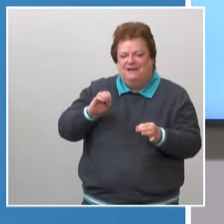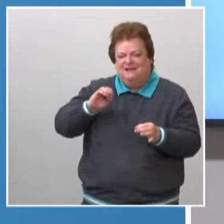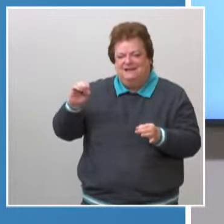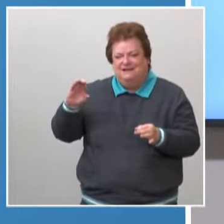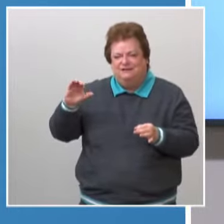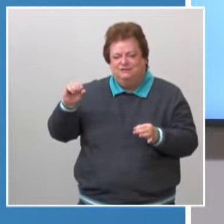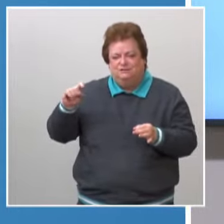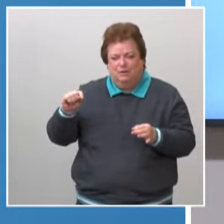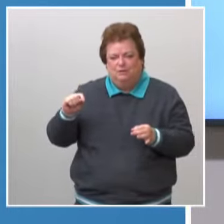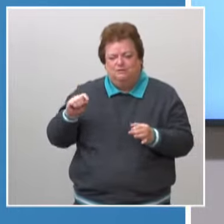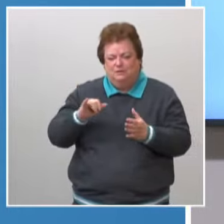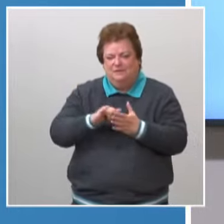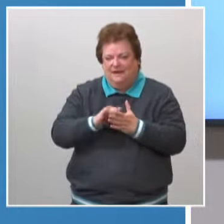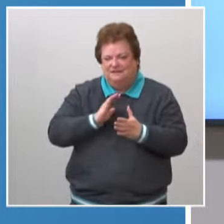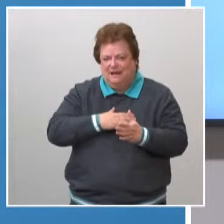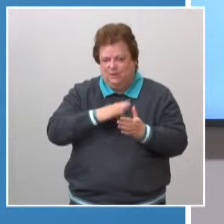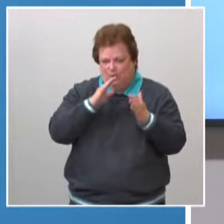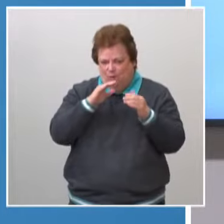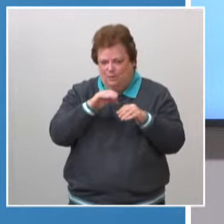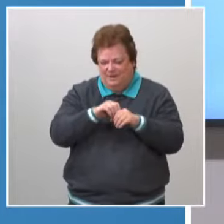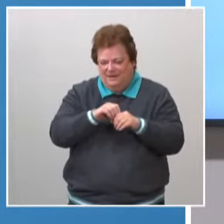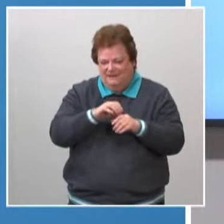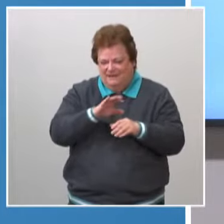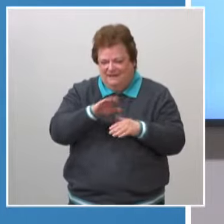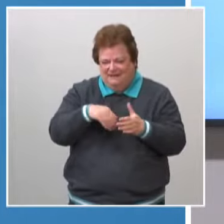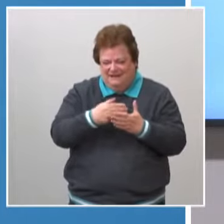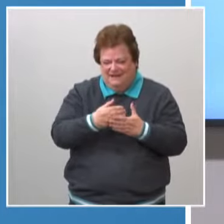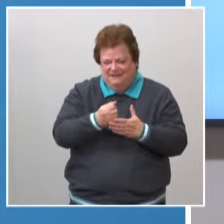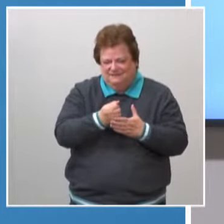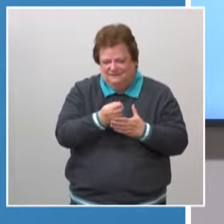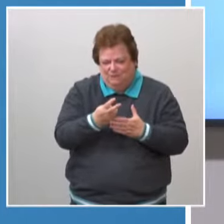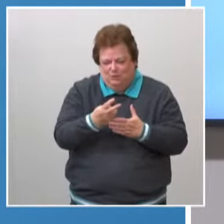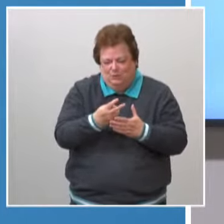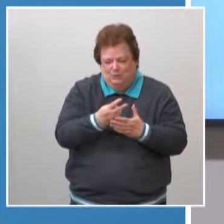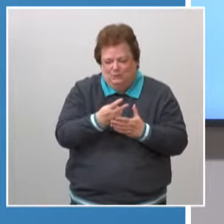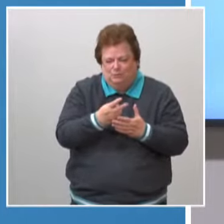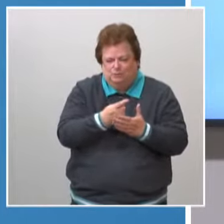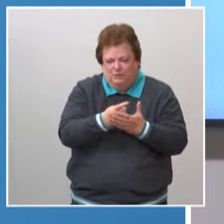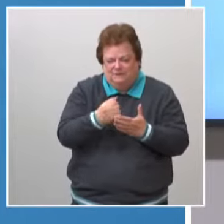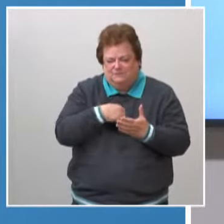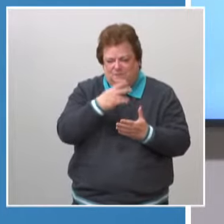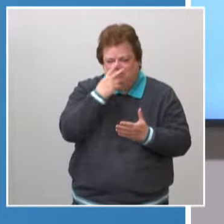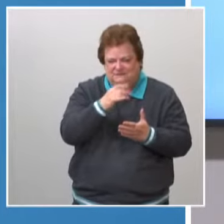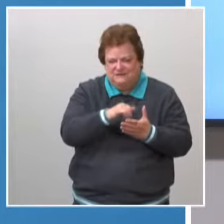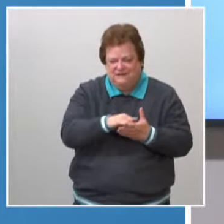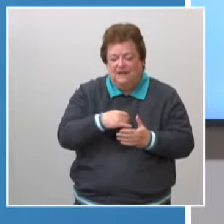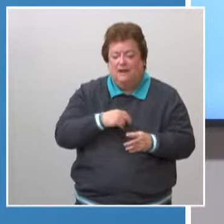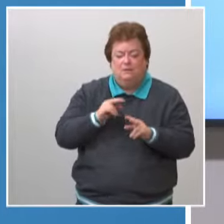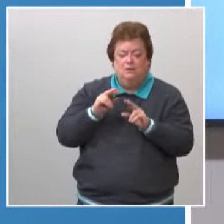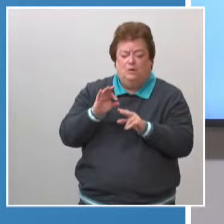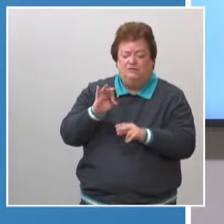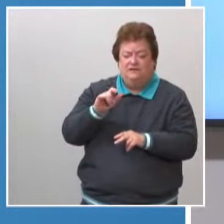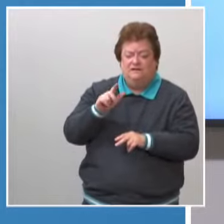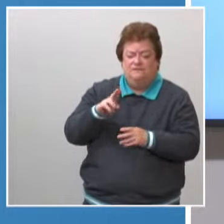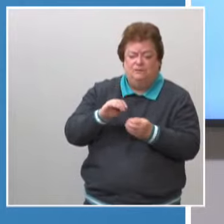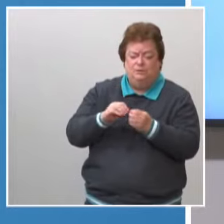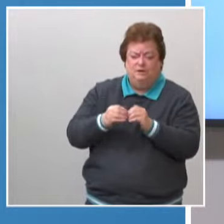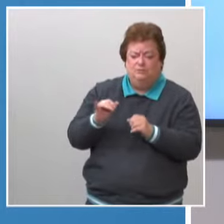our hope is, Matt, that in the next couple of weeks we'll start seeing that. And we're watching our flu numbers really closely